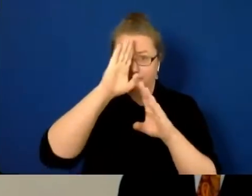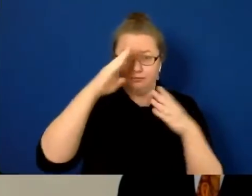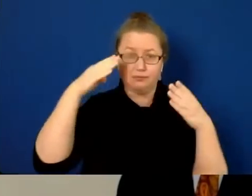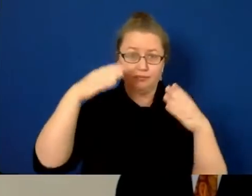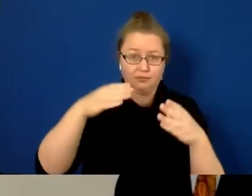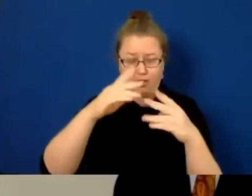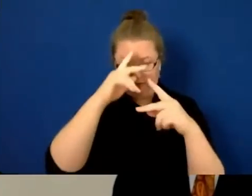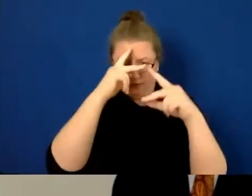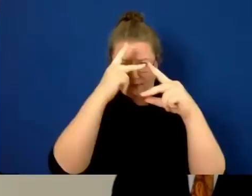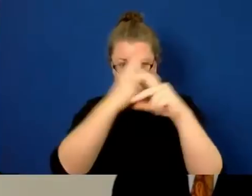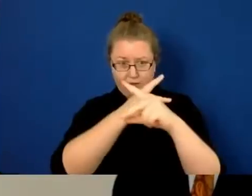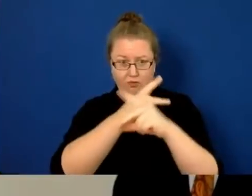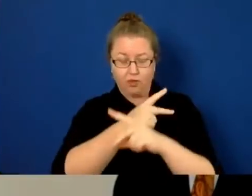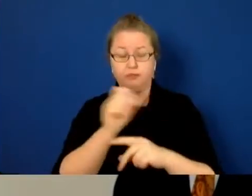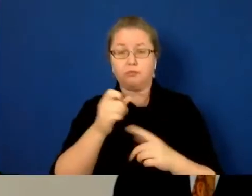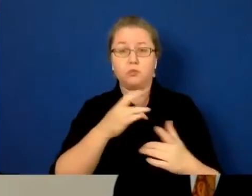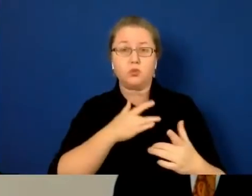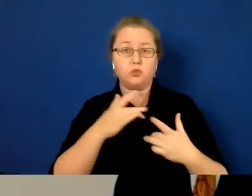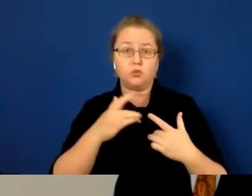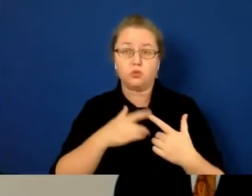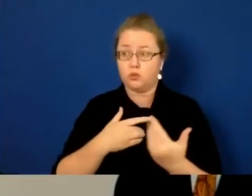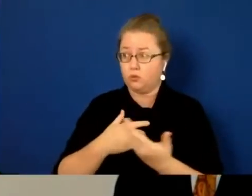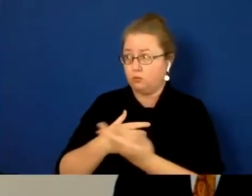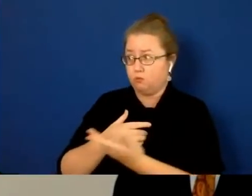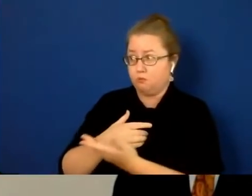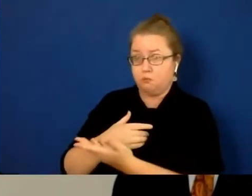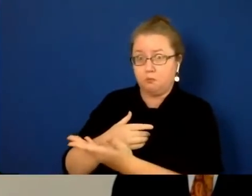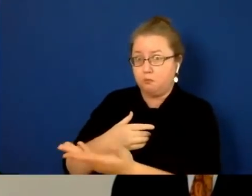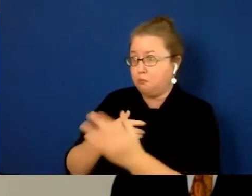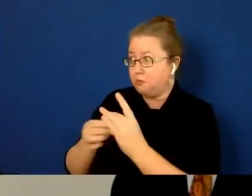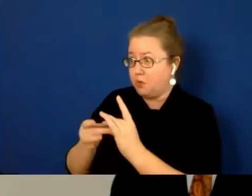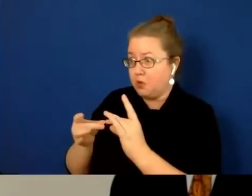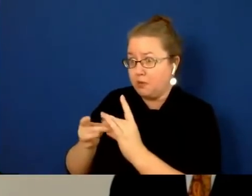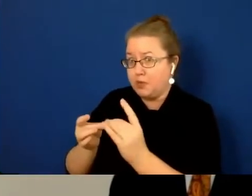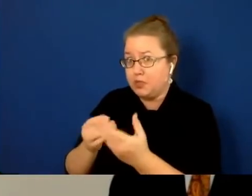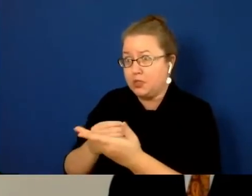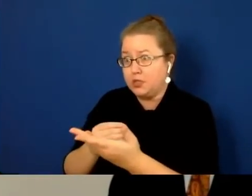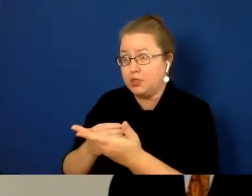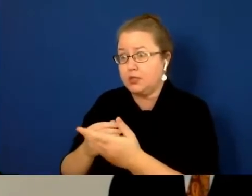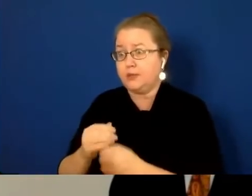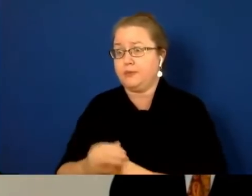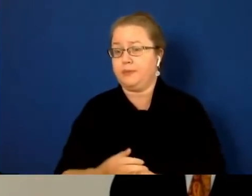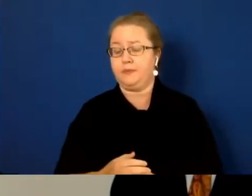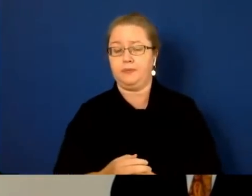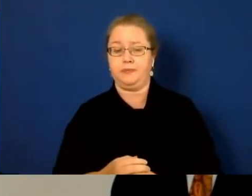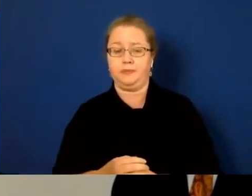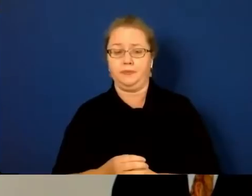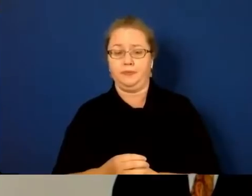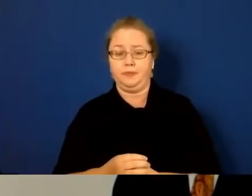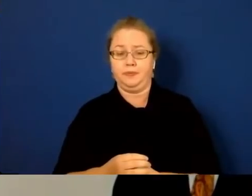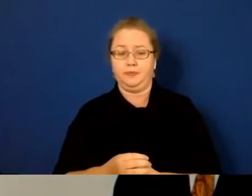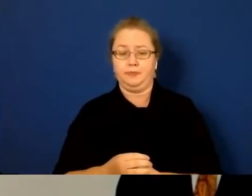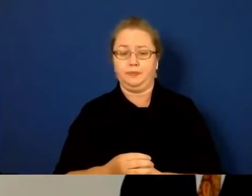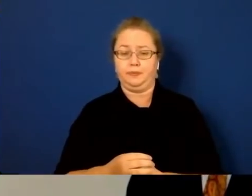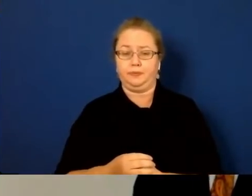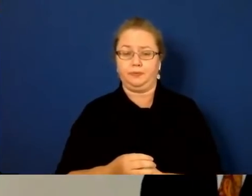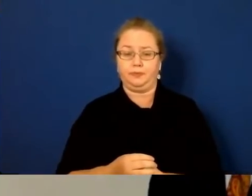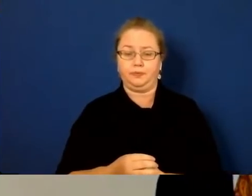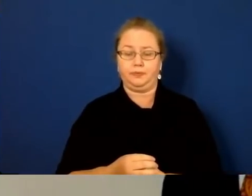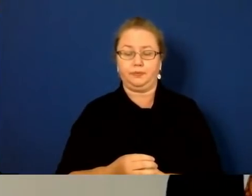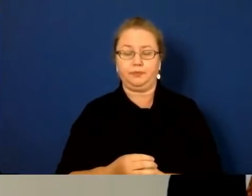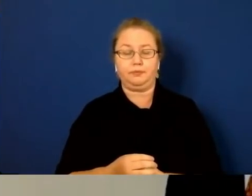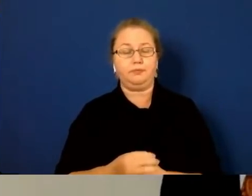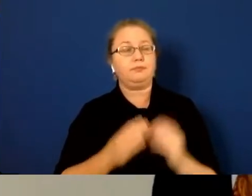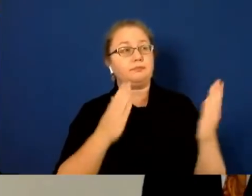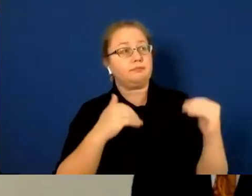shelters. There's recently some announcements for money to support as well temporary housing and shelters to